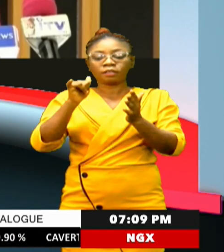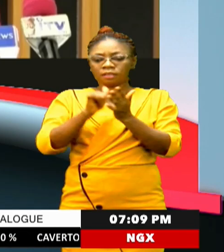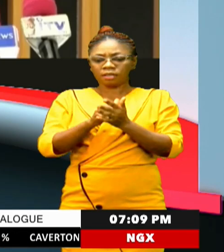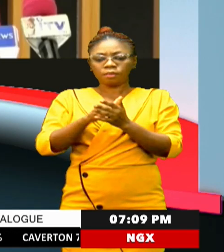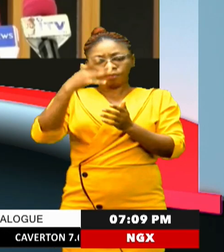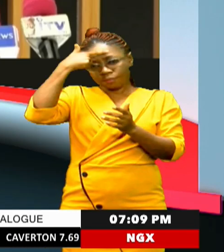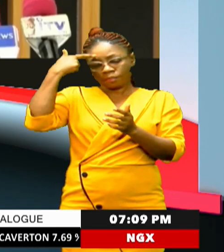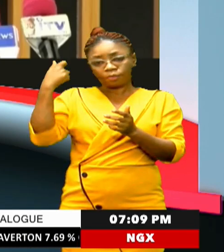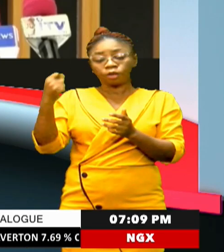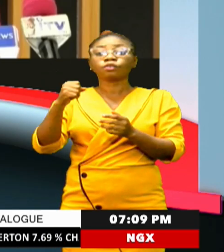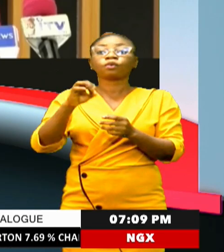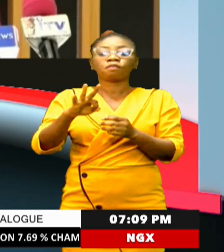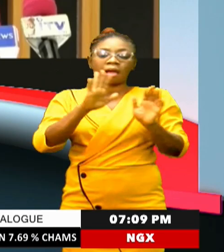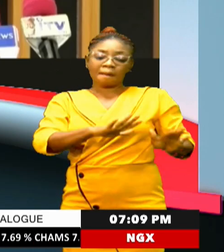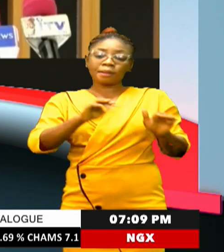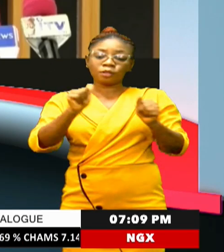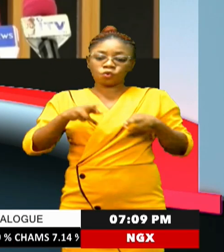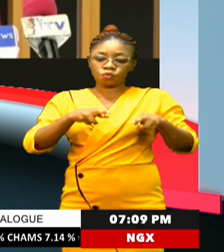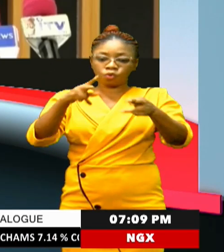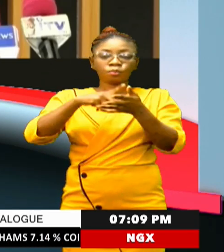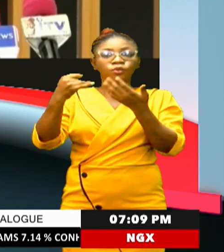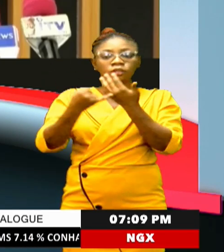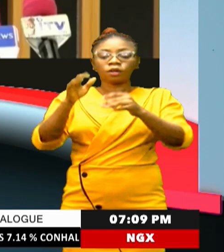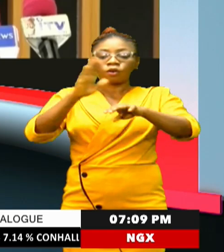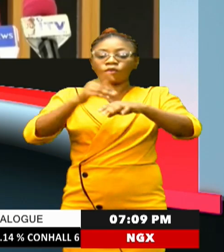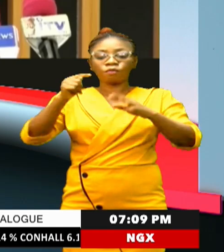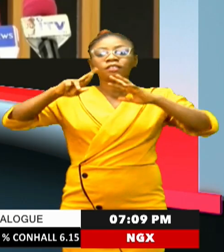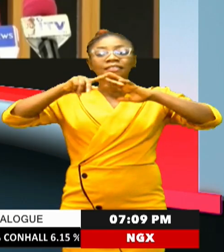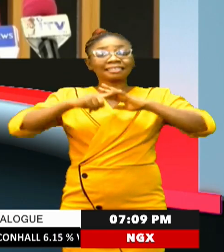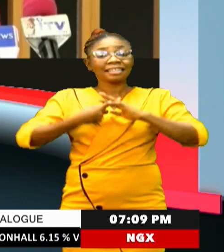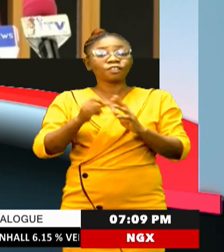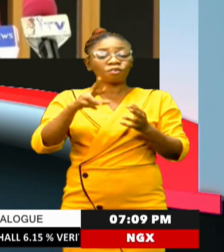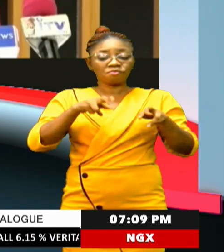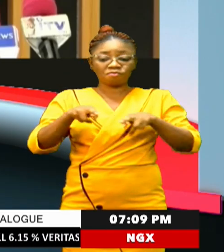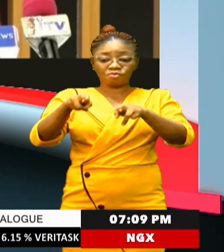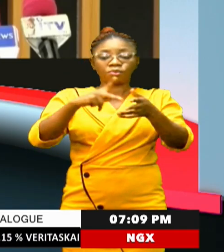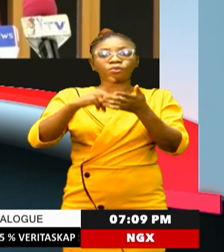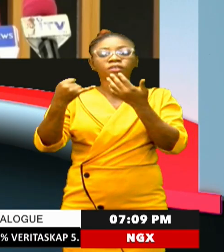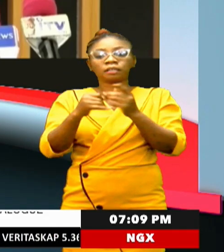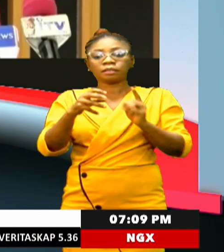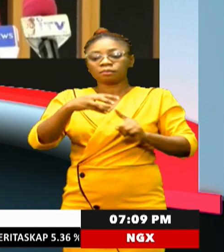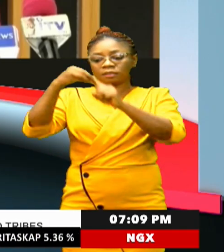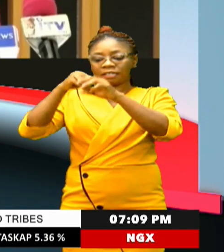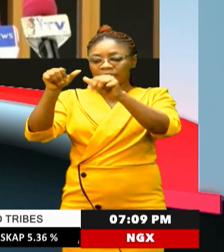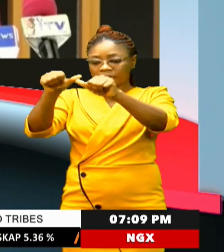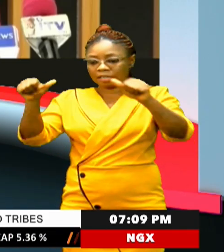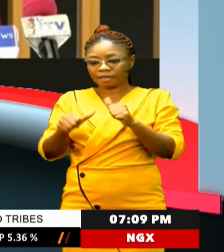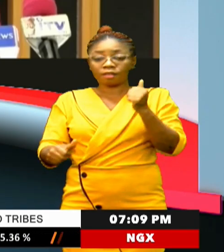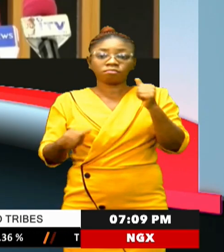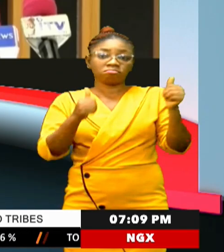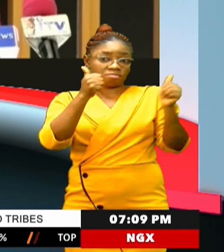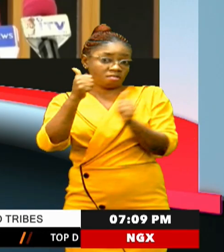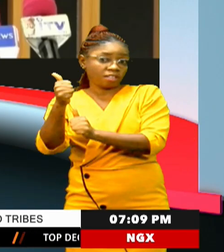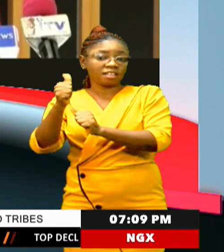road projects, but calls for the restarting of road projects, especially in areas under security threats, are